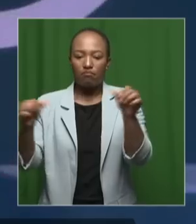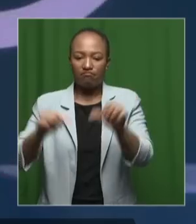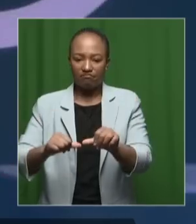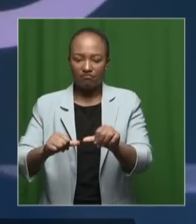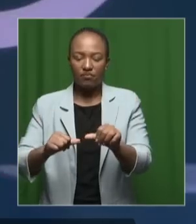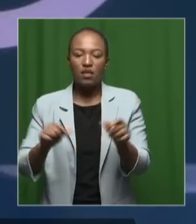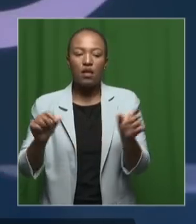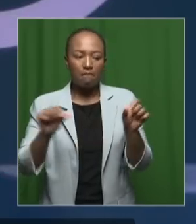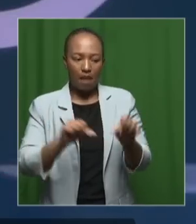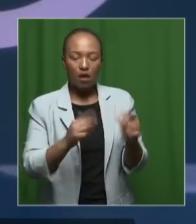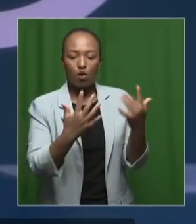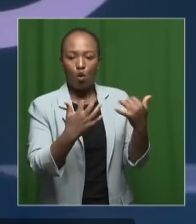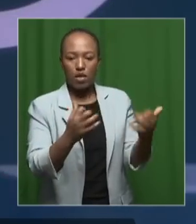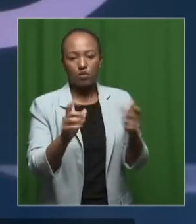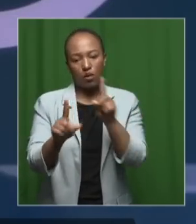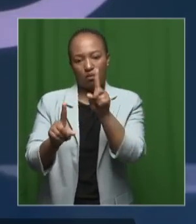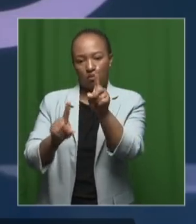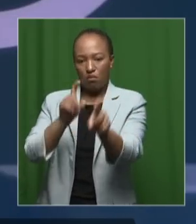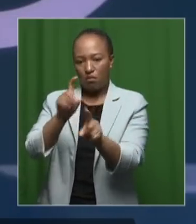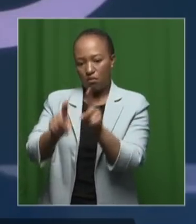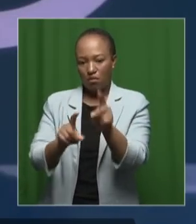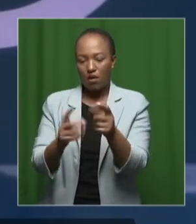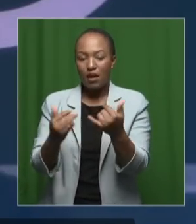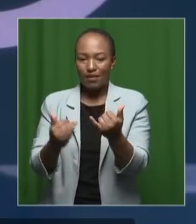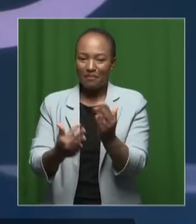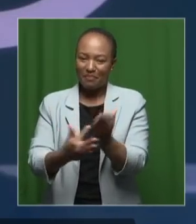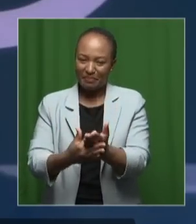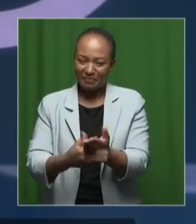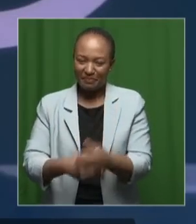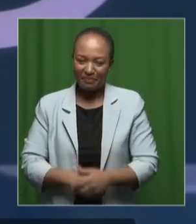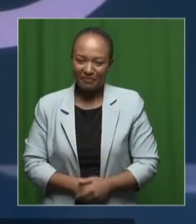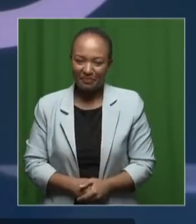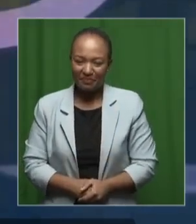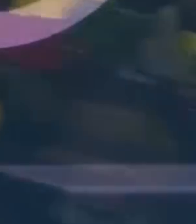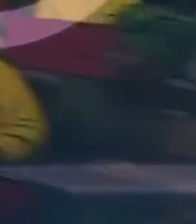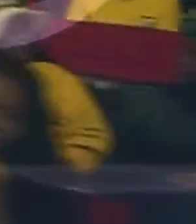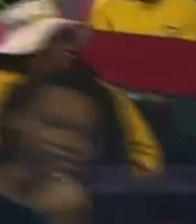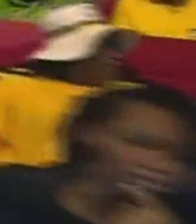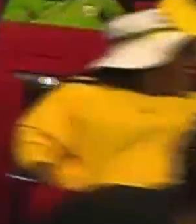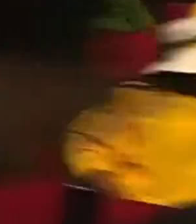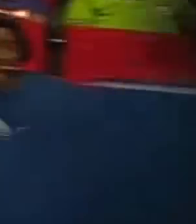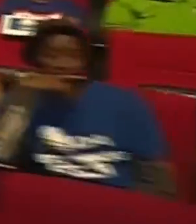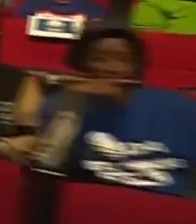our audience for more questions. But for now, let's take a quick break.